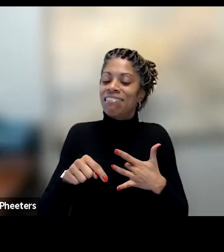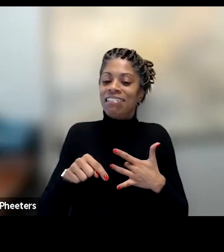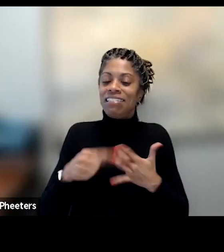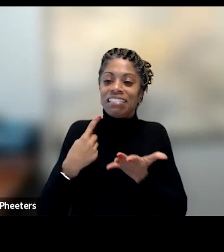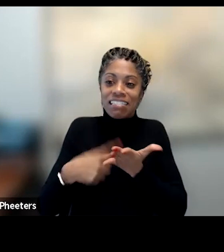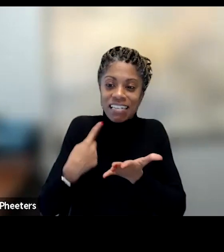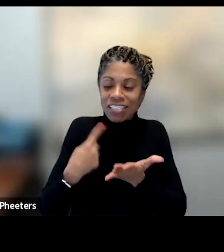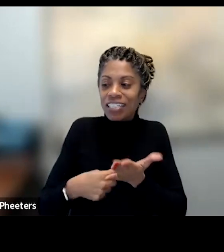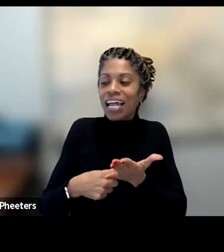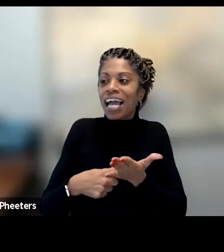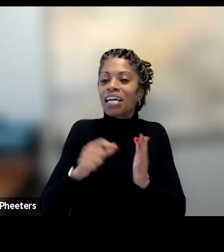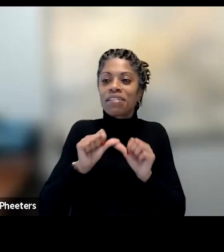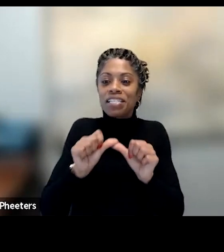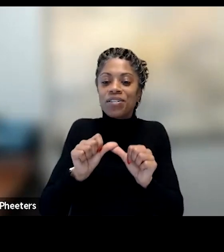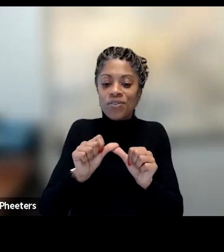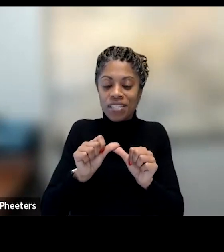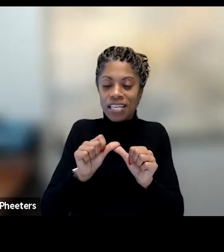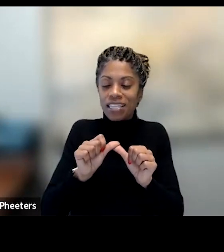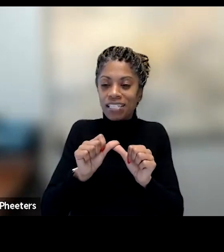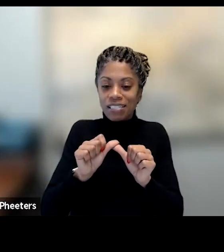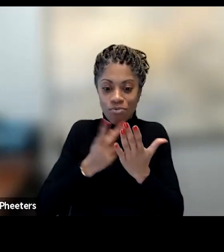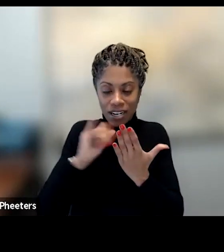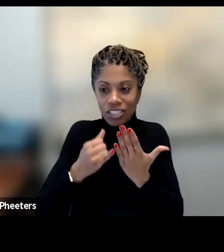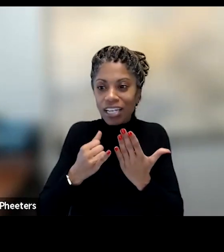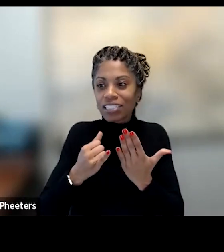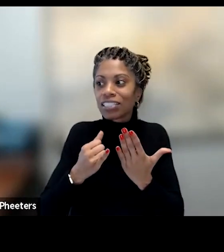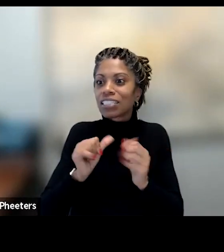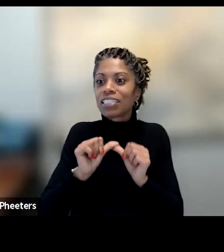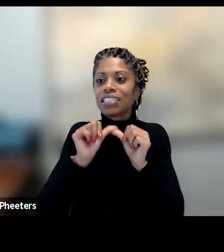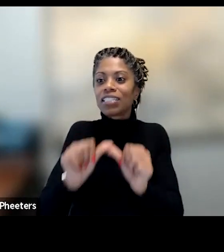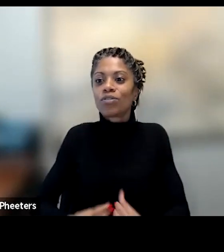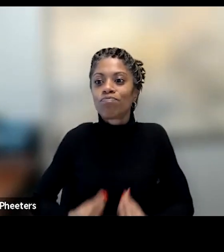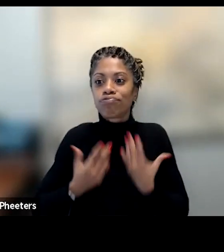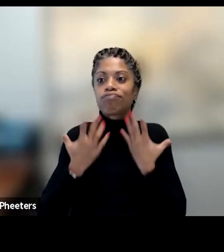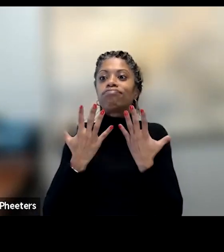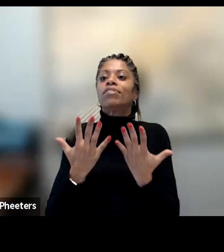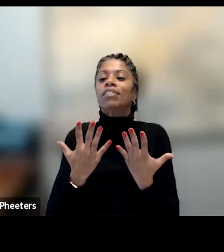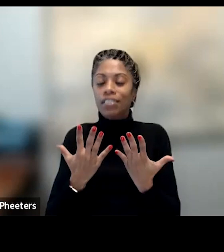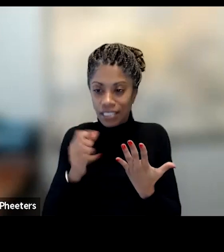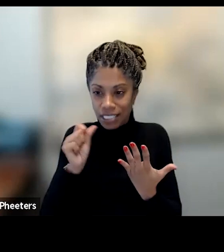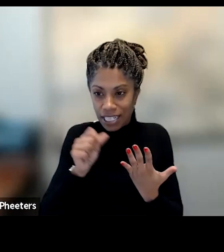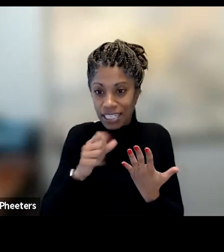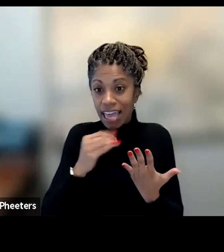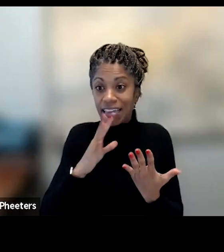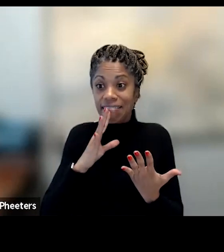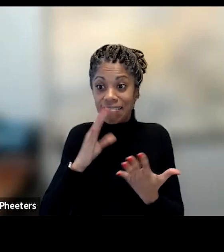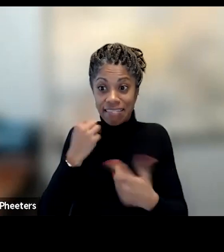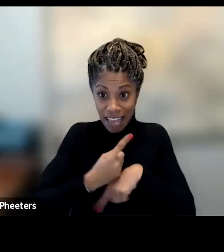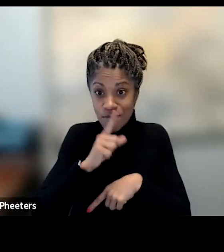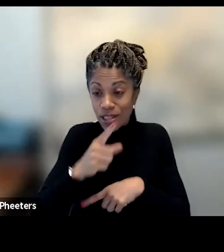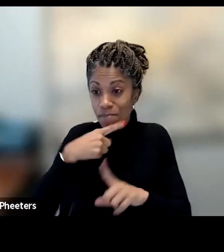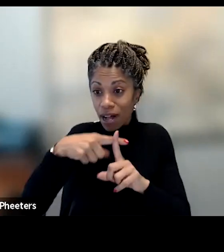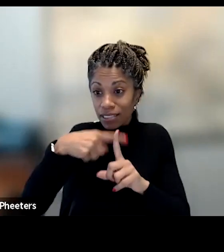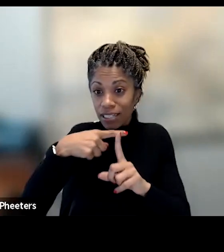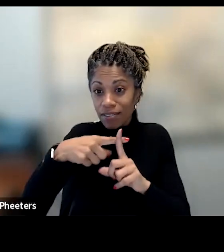life and give the network life. Shout out to all the board members and teams that helped put it together. And today we're really pausing to figure out and talk to you